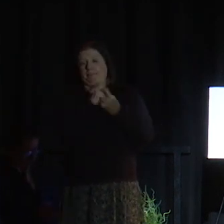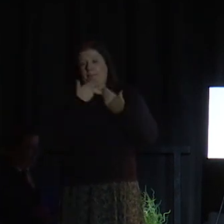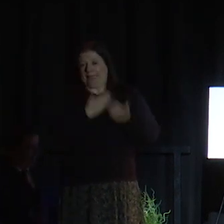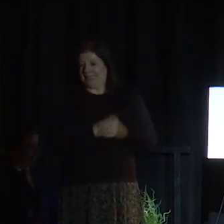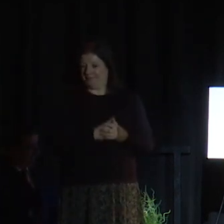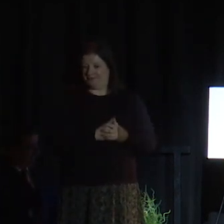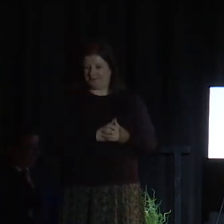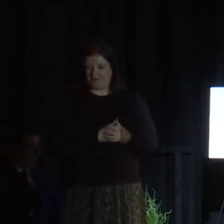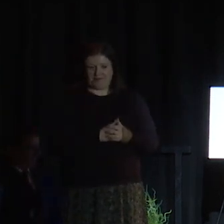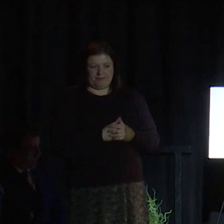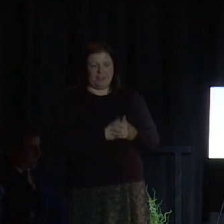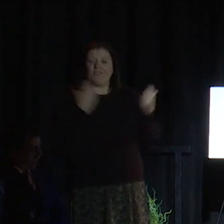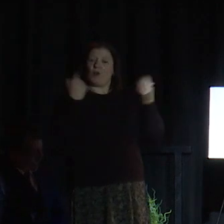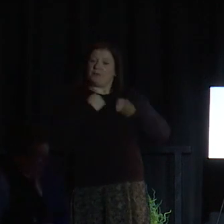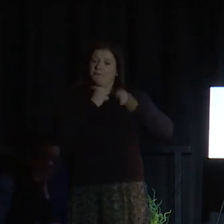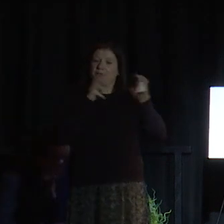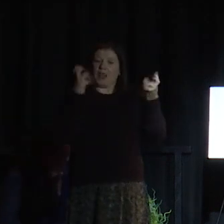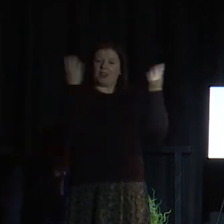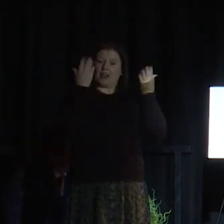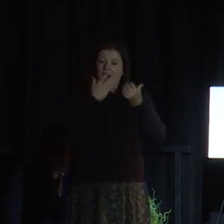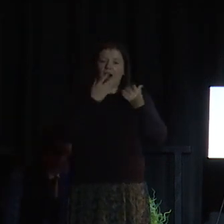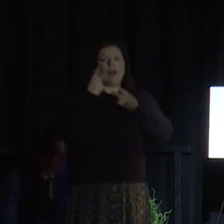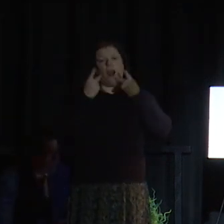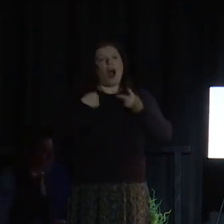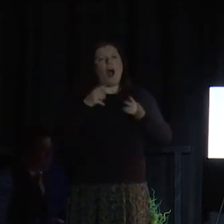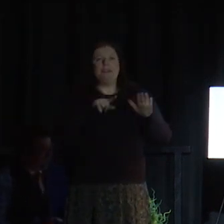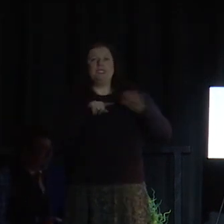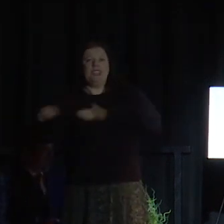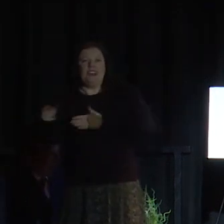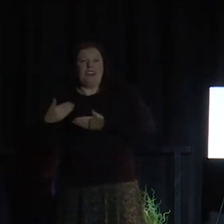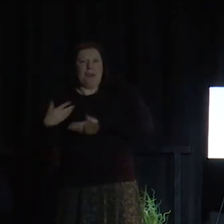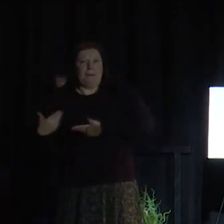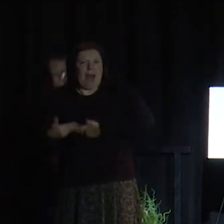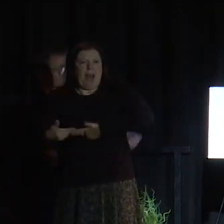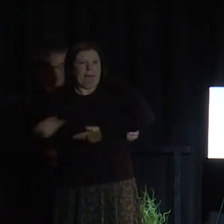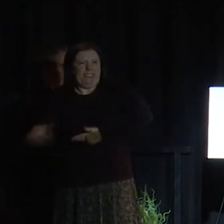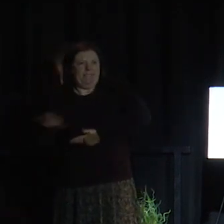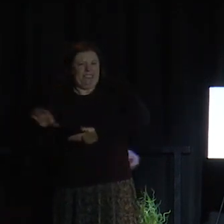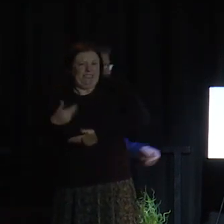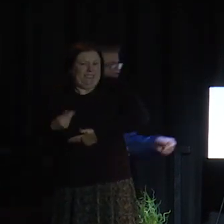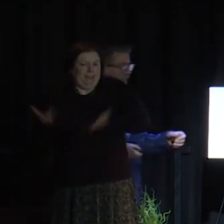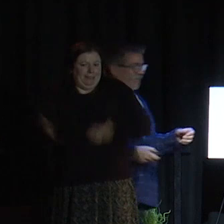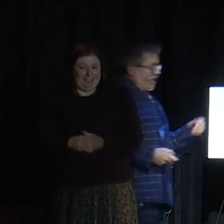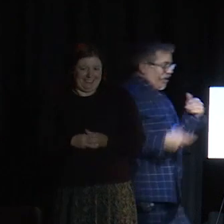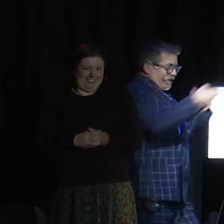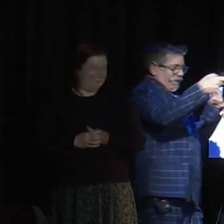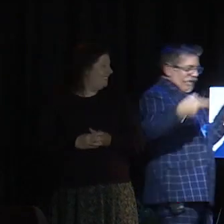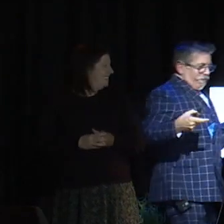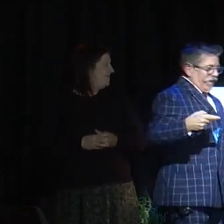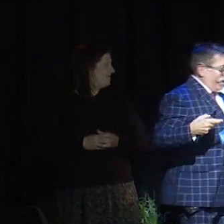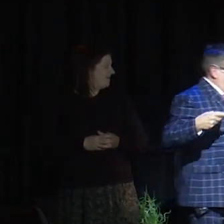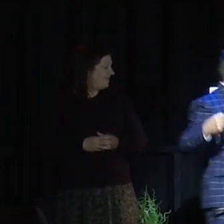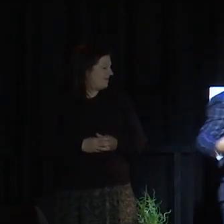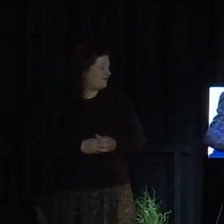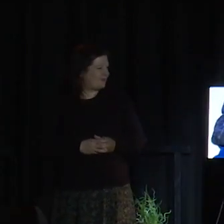hear more about Nightlight Lullabies. Thanks. Sorry, I won't be here. I've got to run home and feed my baby. Thank you very much. Thank you. Thank you, guys. Stick it back